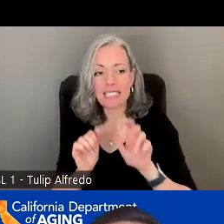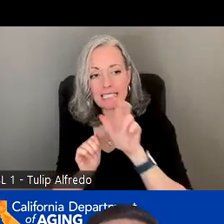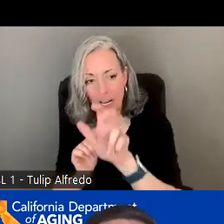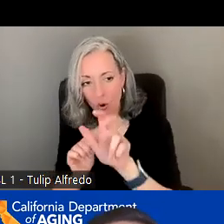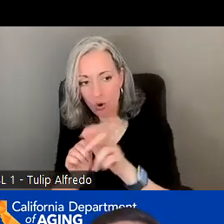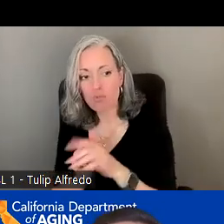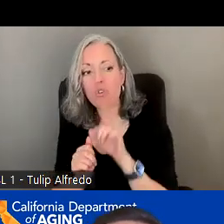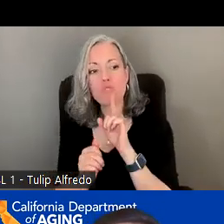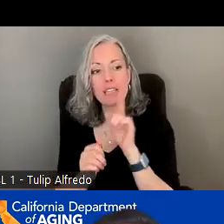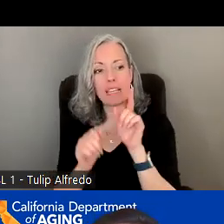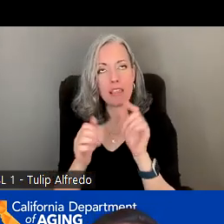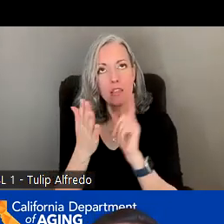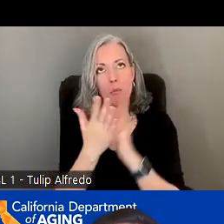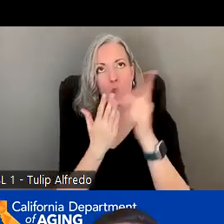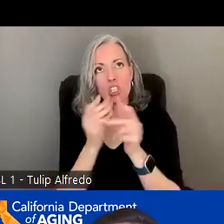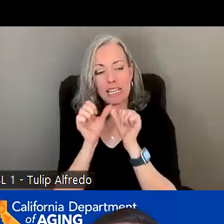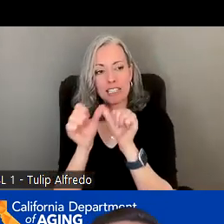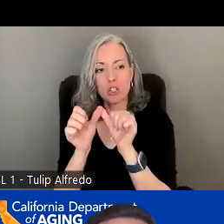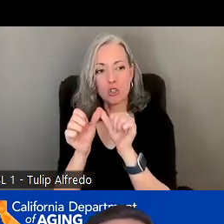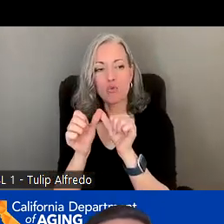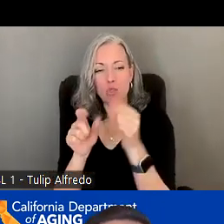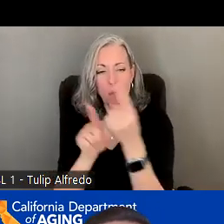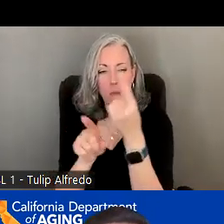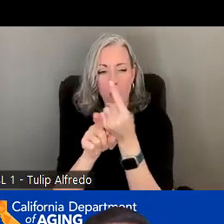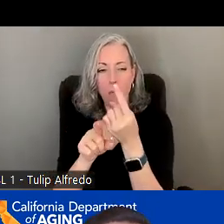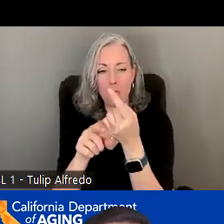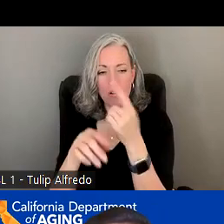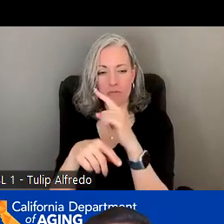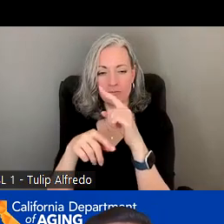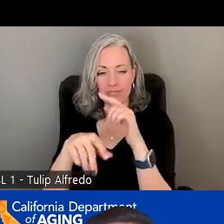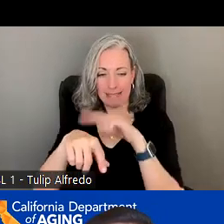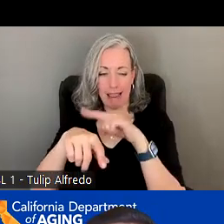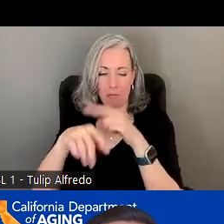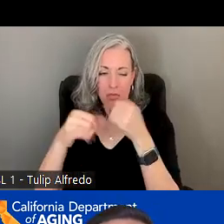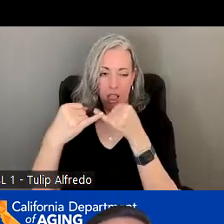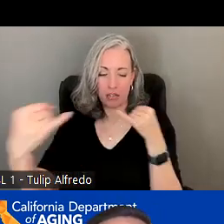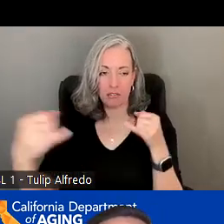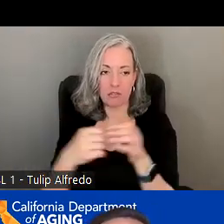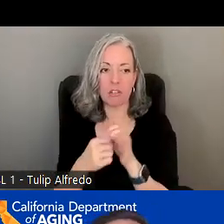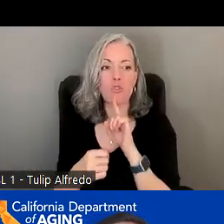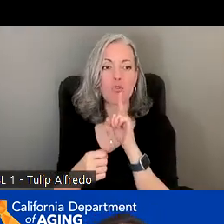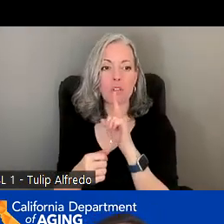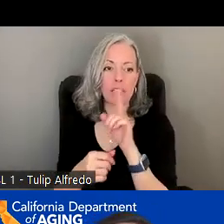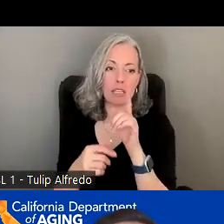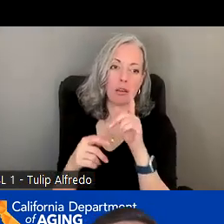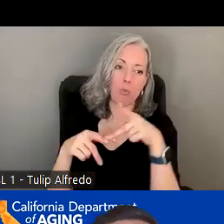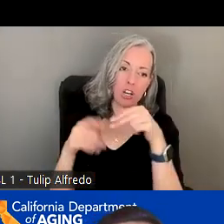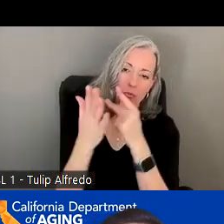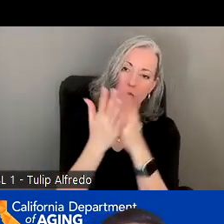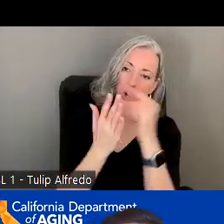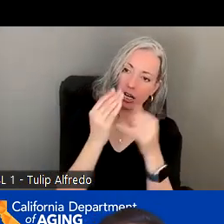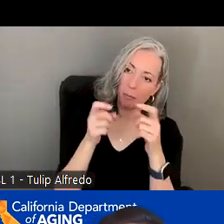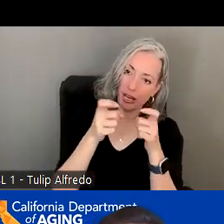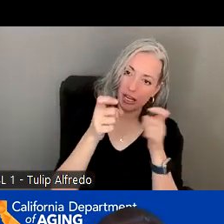kept the project on track. They're important leaders and thought leaders and served as great collaborators and project managers on this effort.